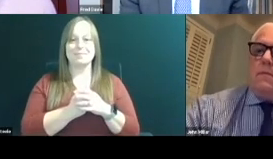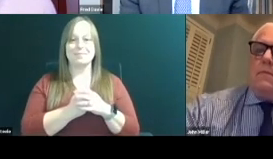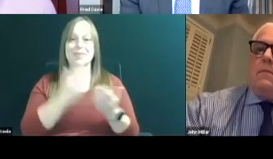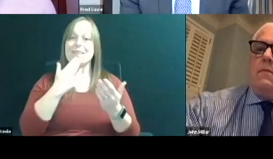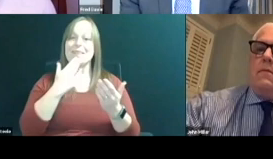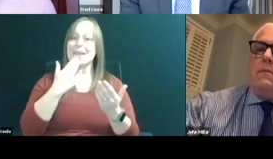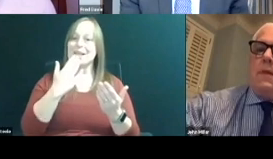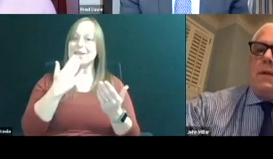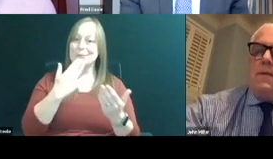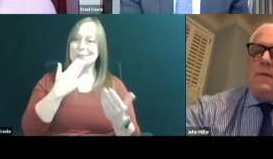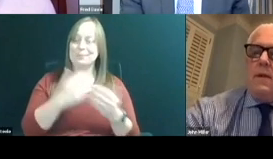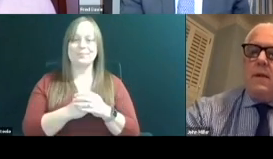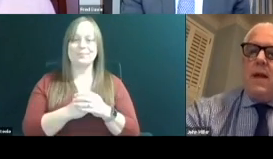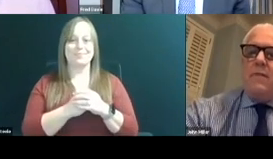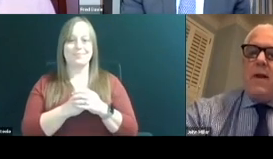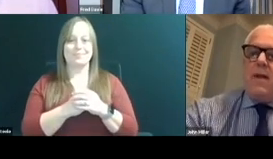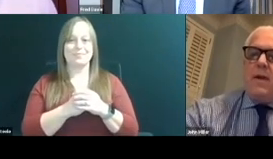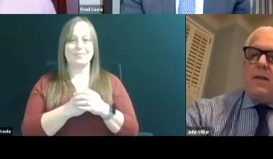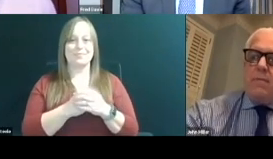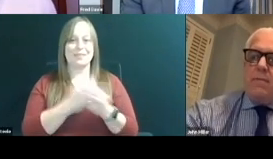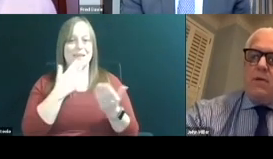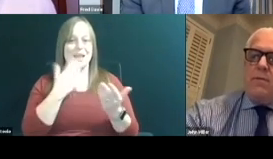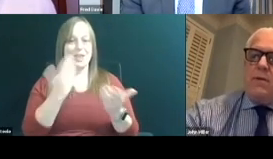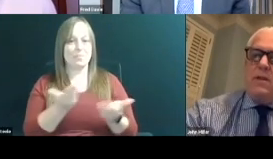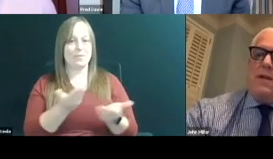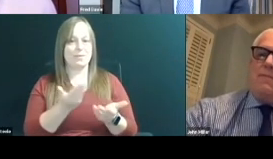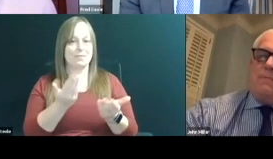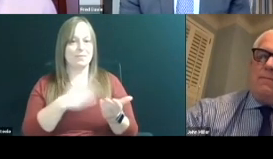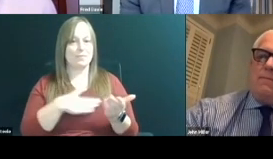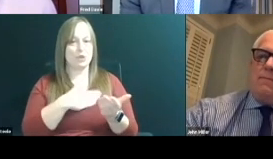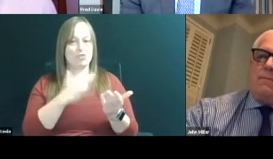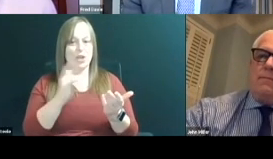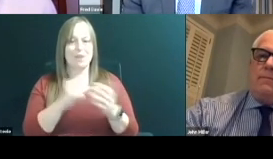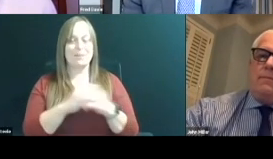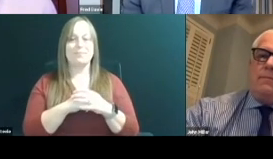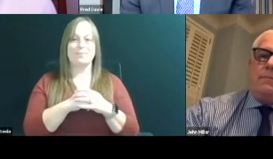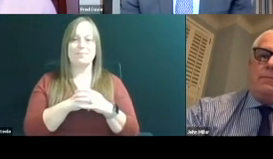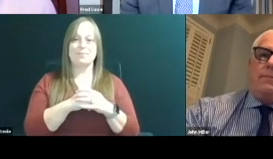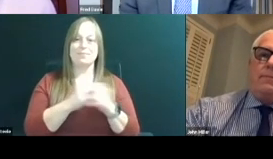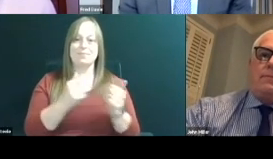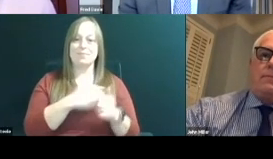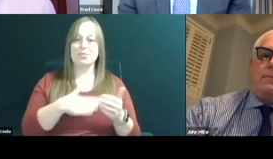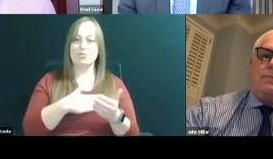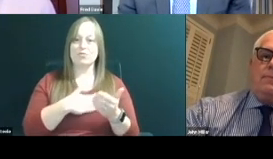Thank you. Thanks for having us. Much appreciated. Thank you. Enjoyed being here. Thank you.